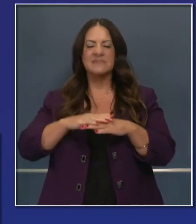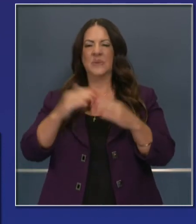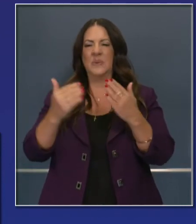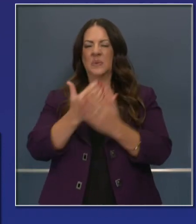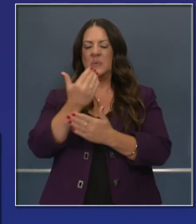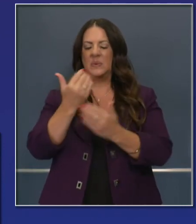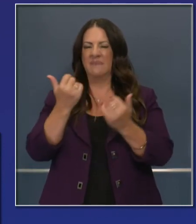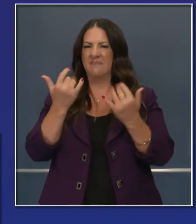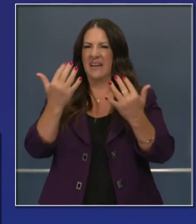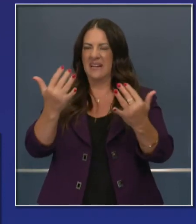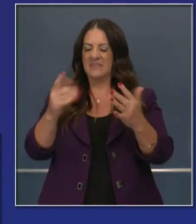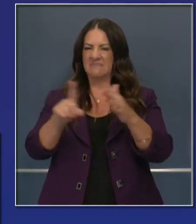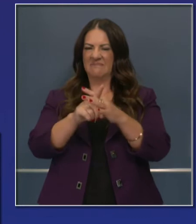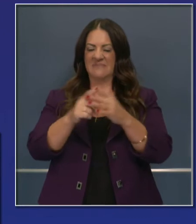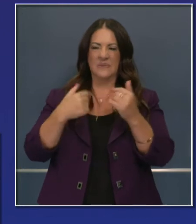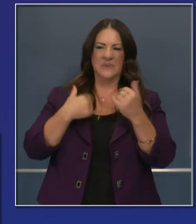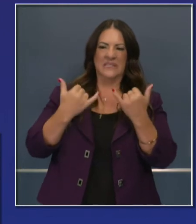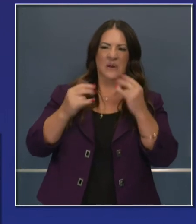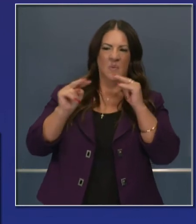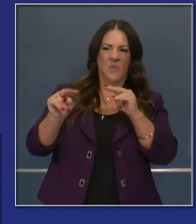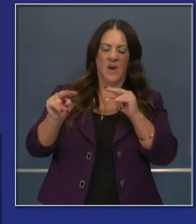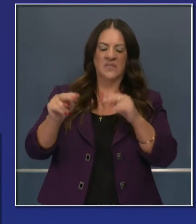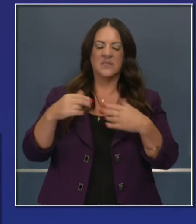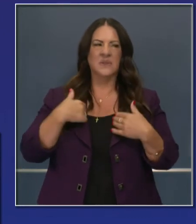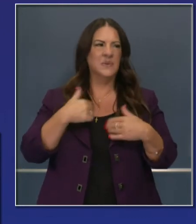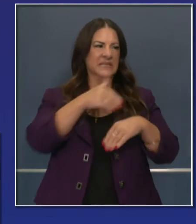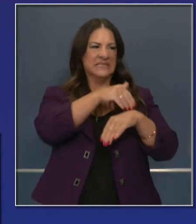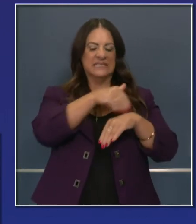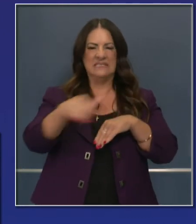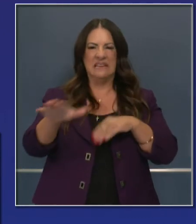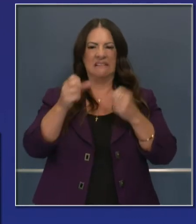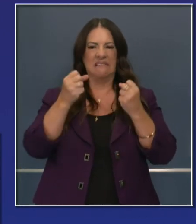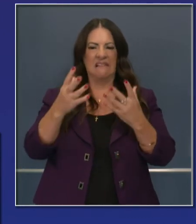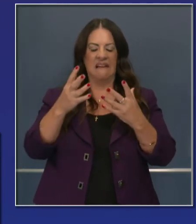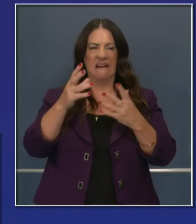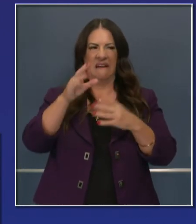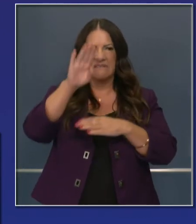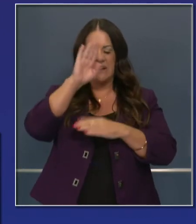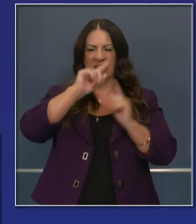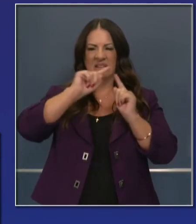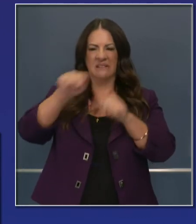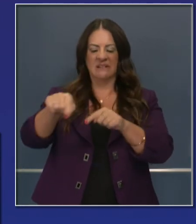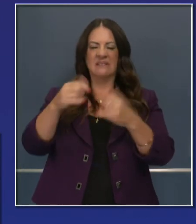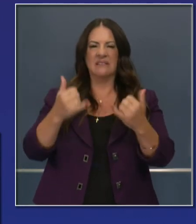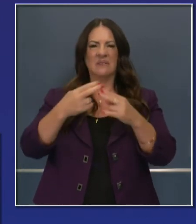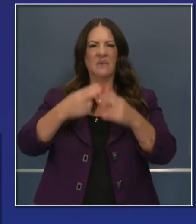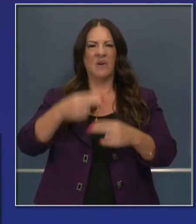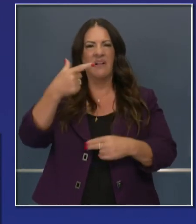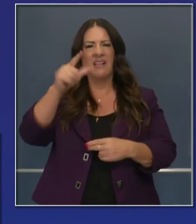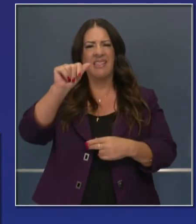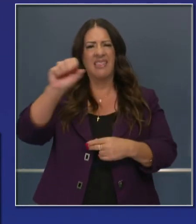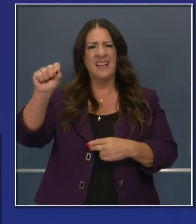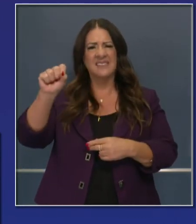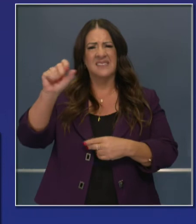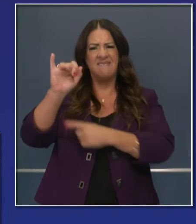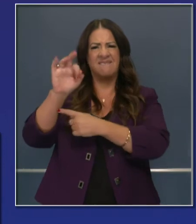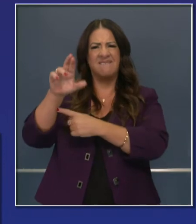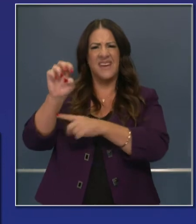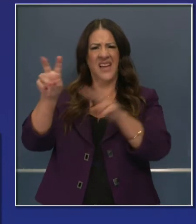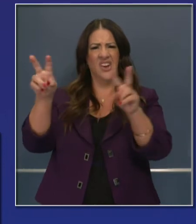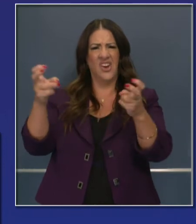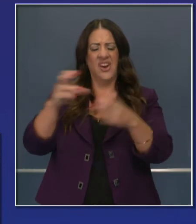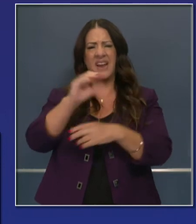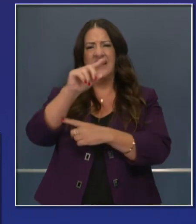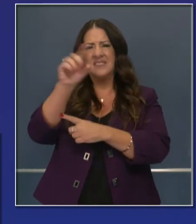we're monitoring and putting a tremendous amount of resource and investment in. And that's the Glass Fire in Napa County and the Zog